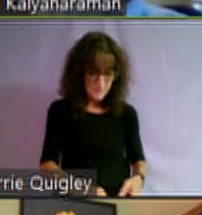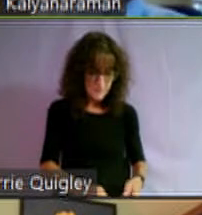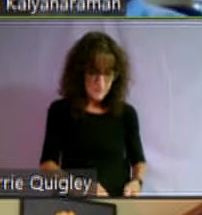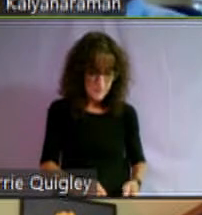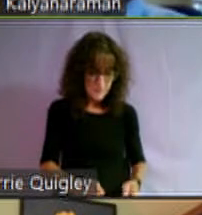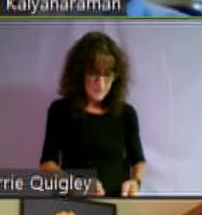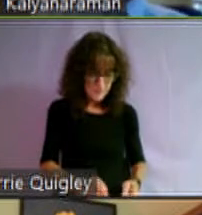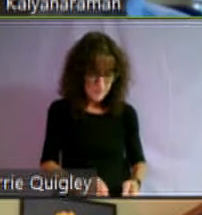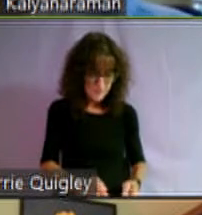So we talked about